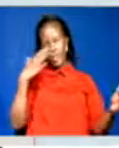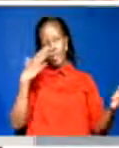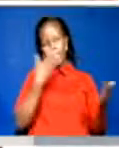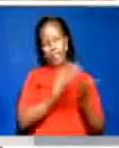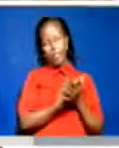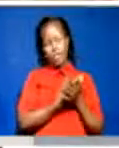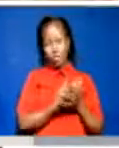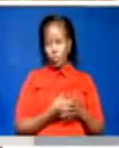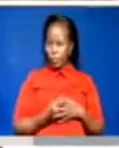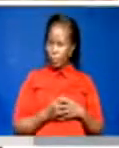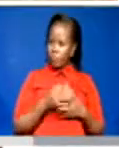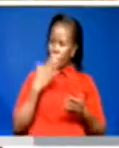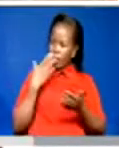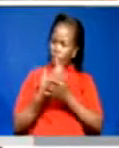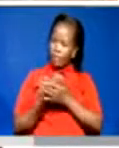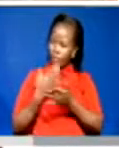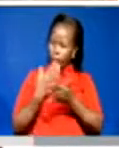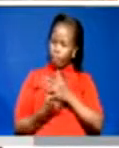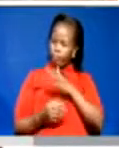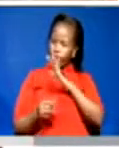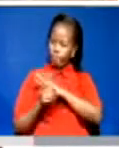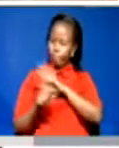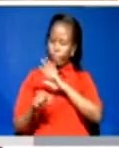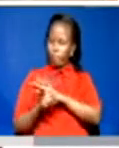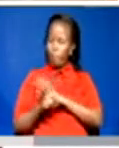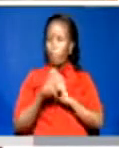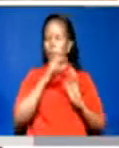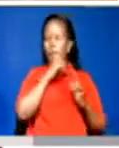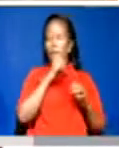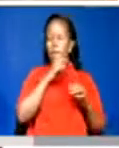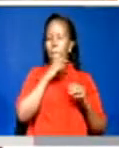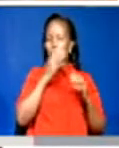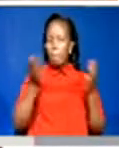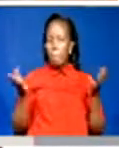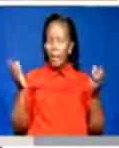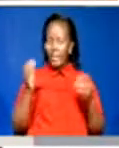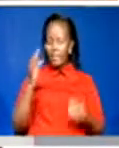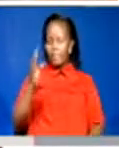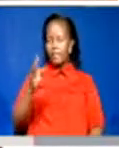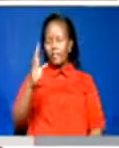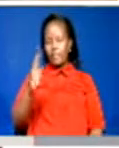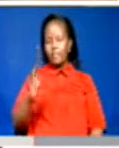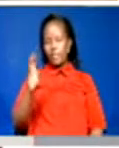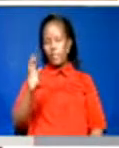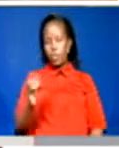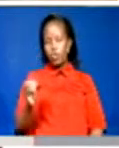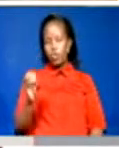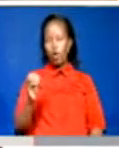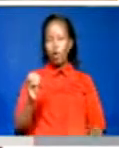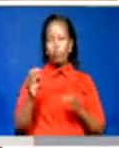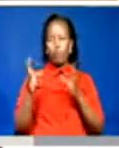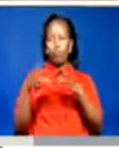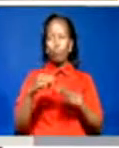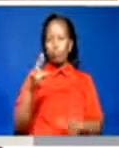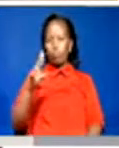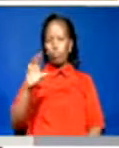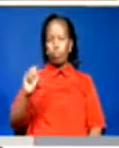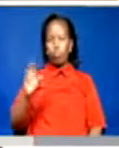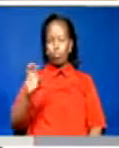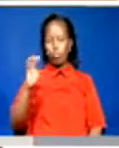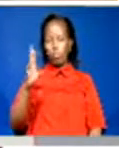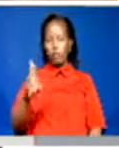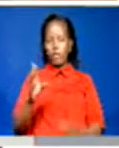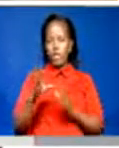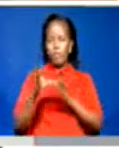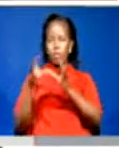that comprehensive report. Kimani being the CEO of Username Investment Company, putting